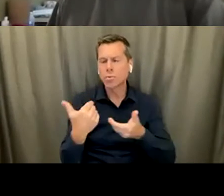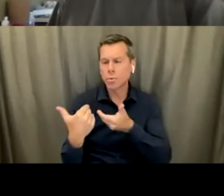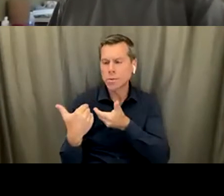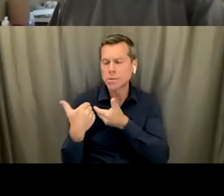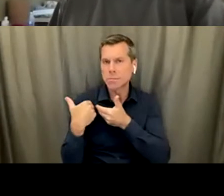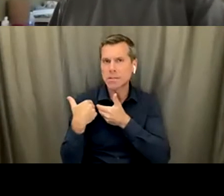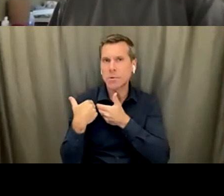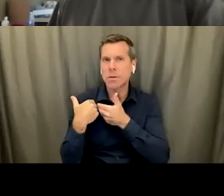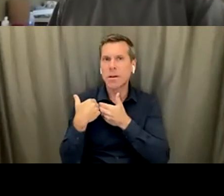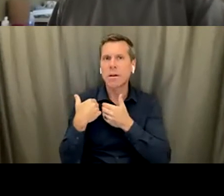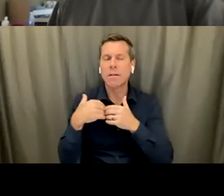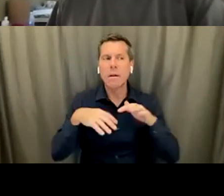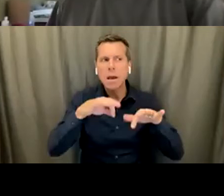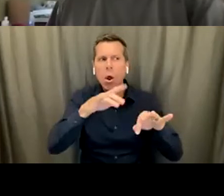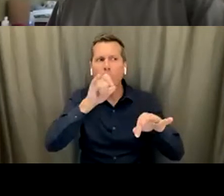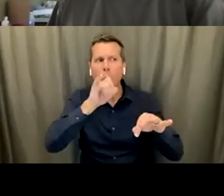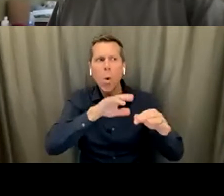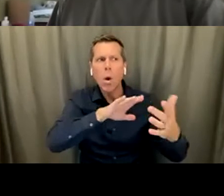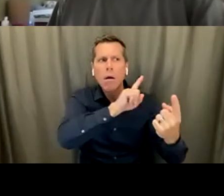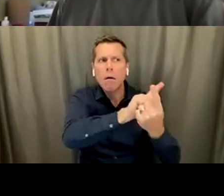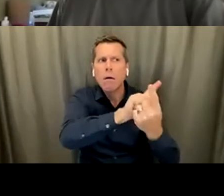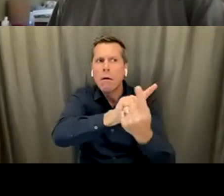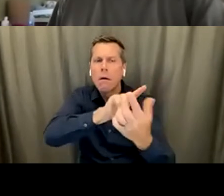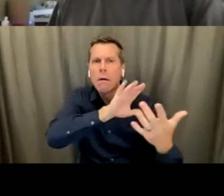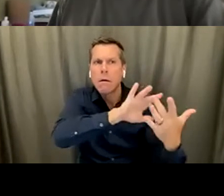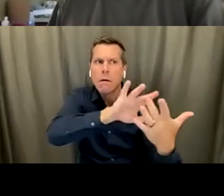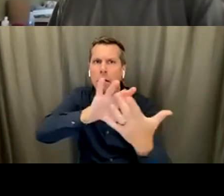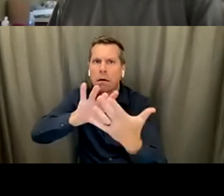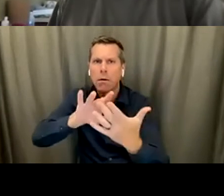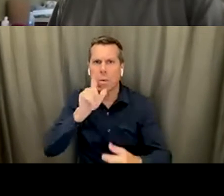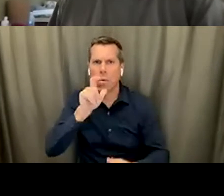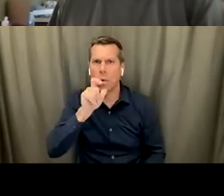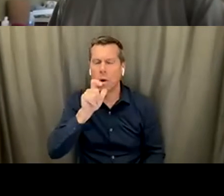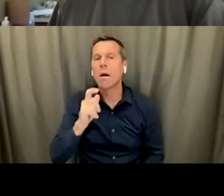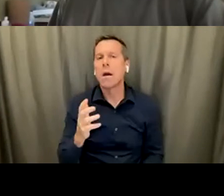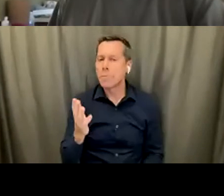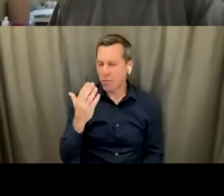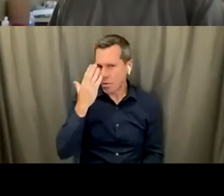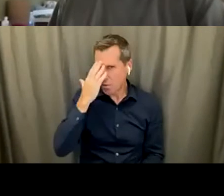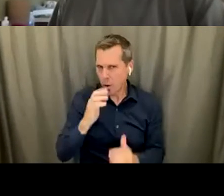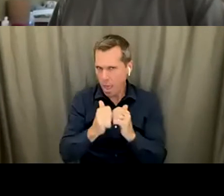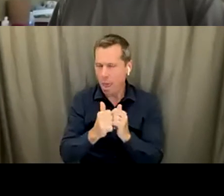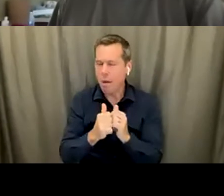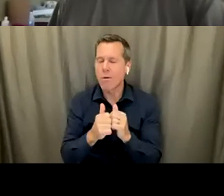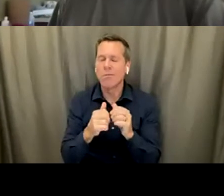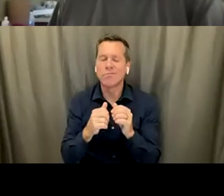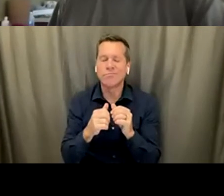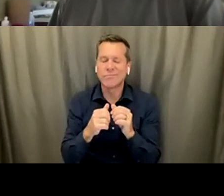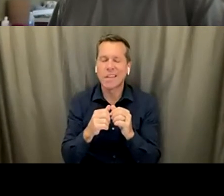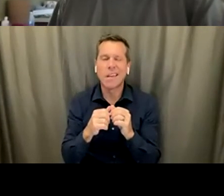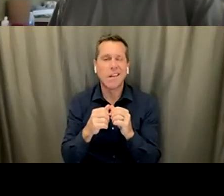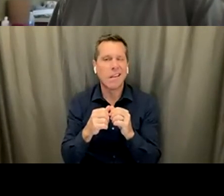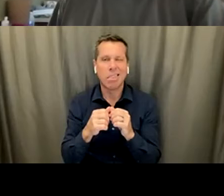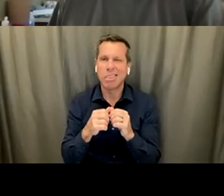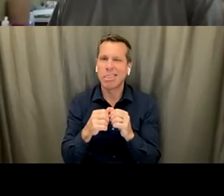the close contacts and notifying them? And we've had this happen before, so we know how to proceed. It's a little bit messy, but